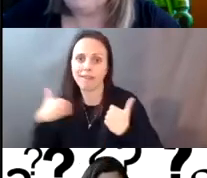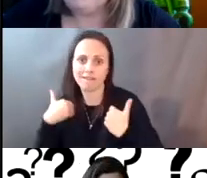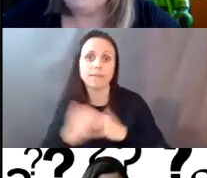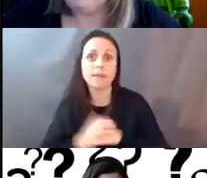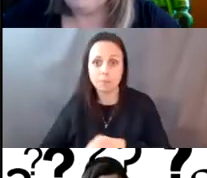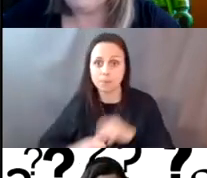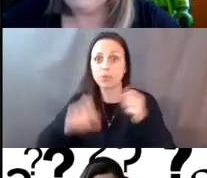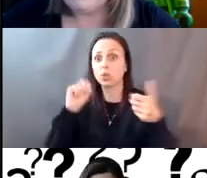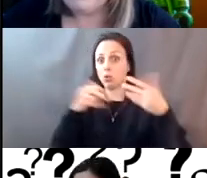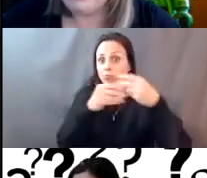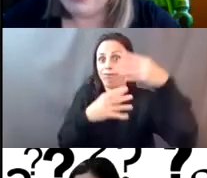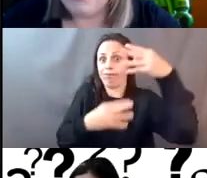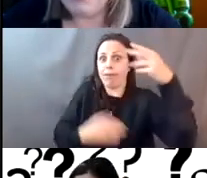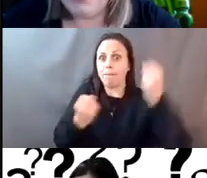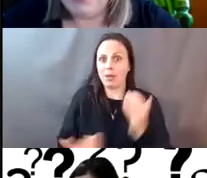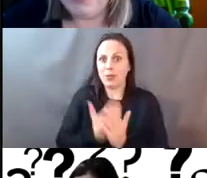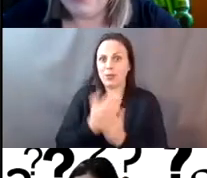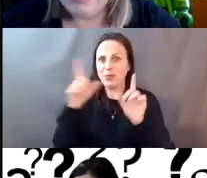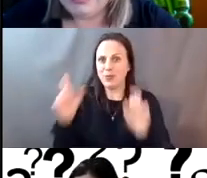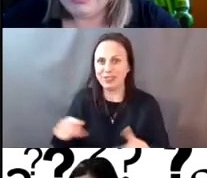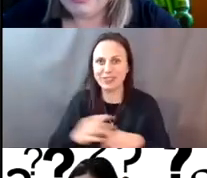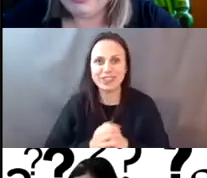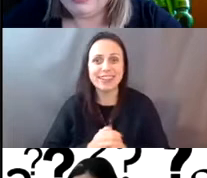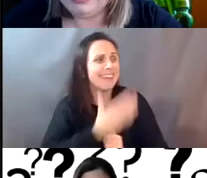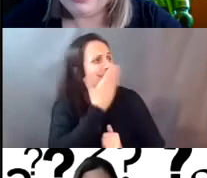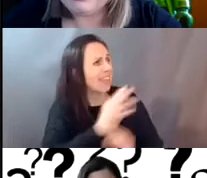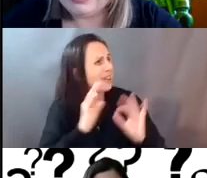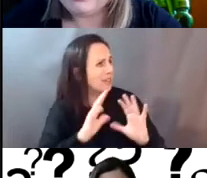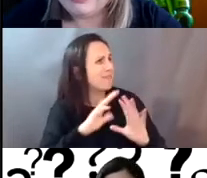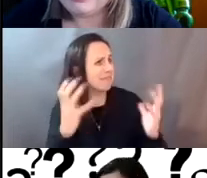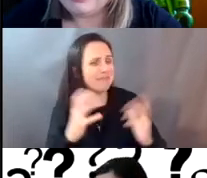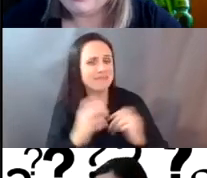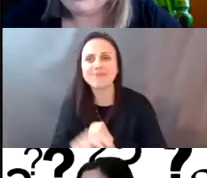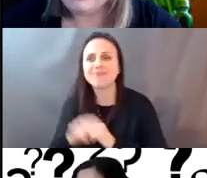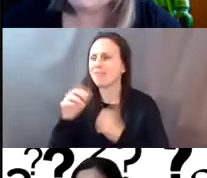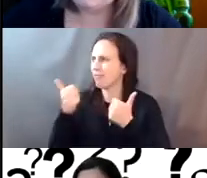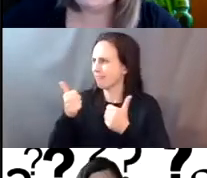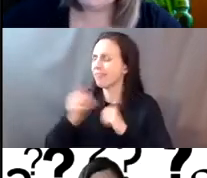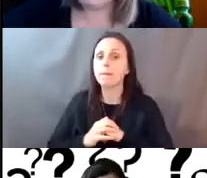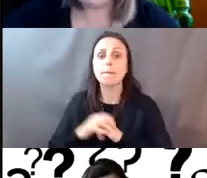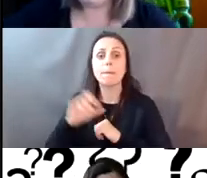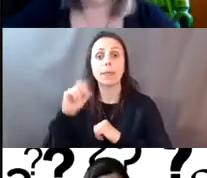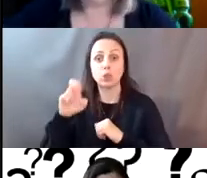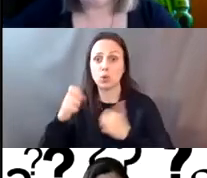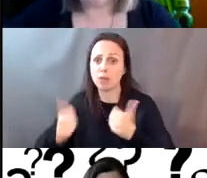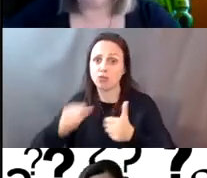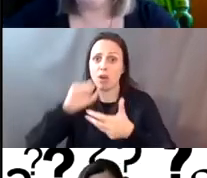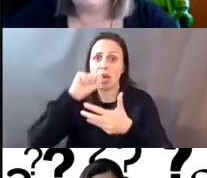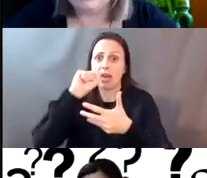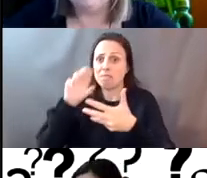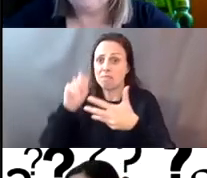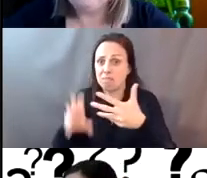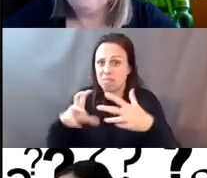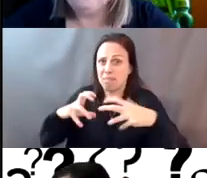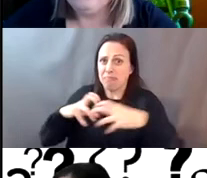got a bunch of questions. Mandy, are you good? Thank you so much. Sweet. Awesome question. Okay, so I'm going to try and roll some things in because we're getting some